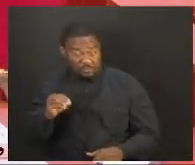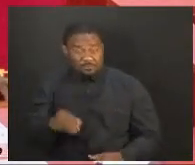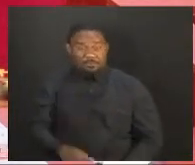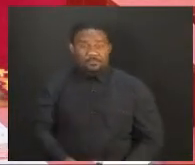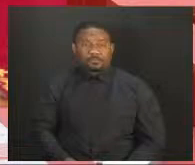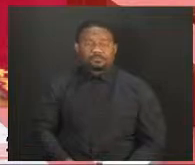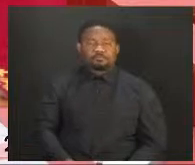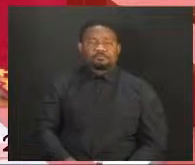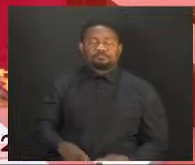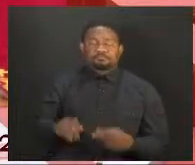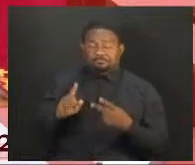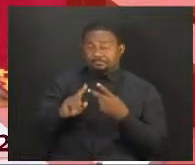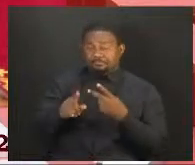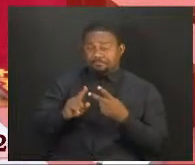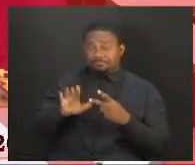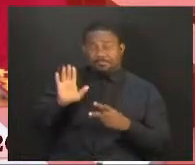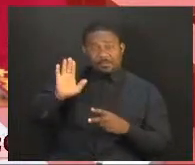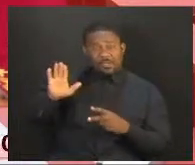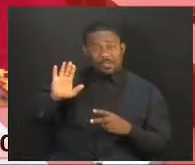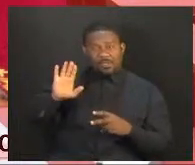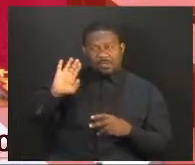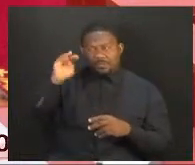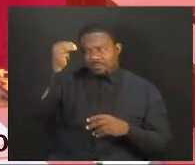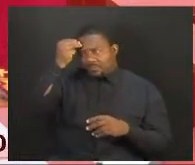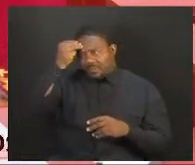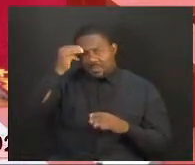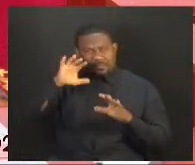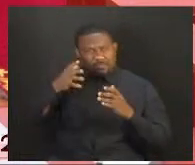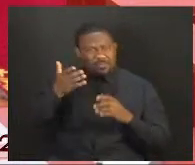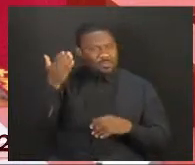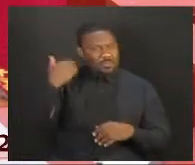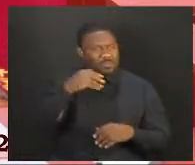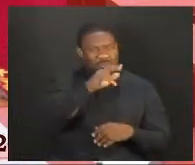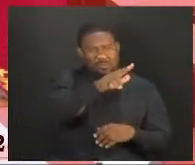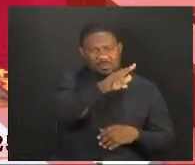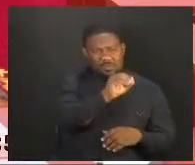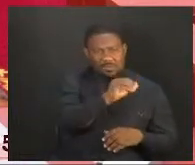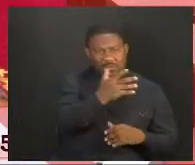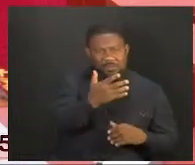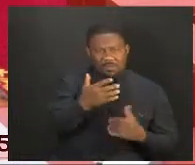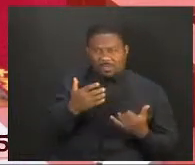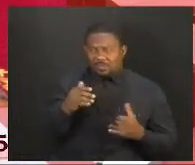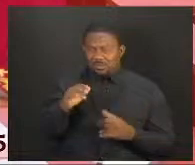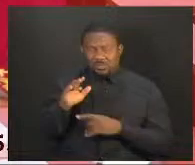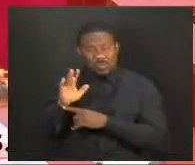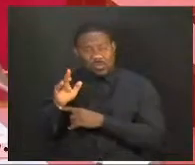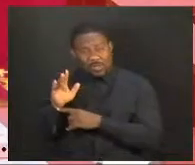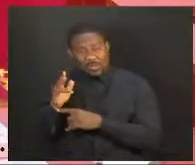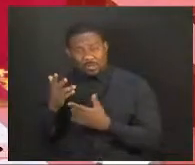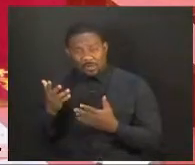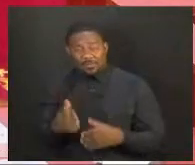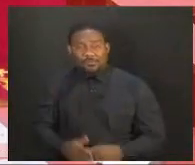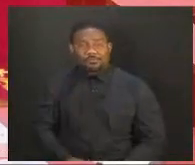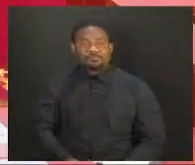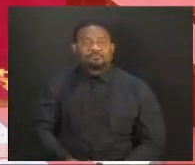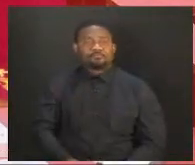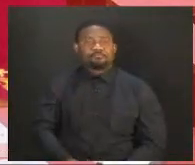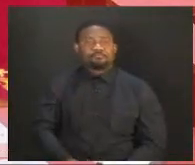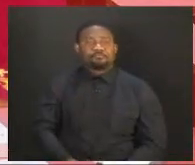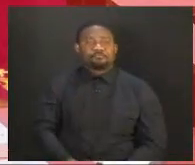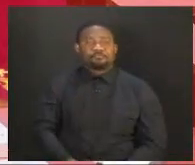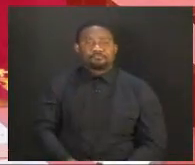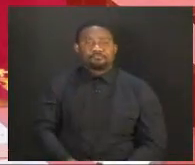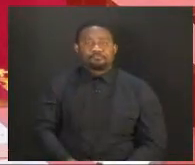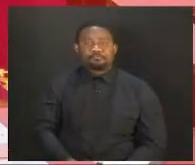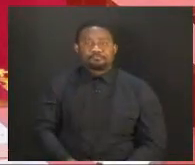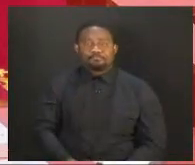has also reduced the number of his government ministries from the Elephant 30 to the Umbrella 23. Mr. Speaker, as